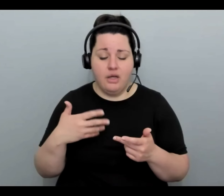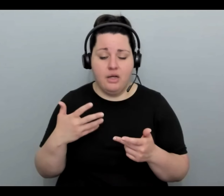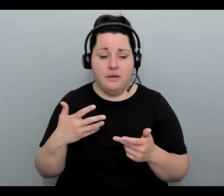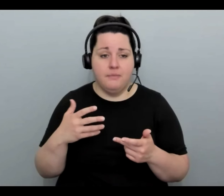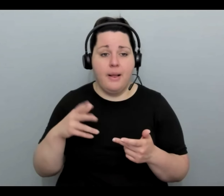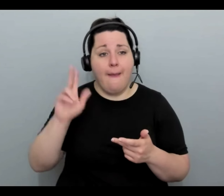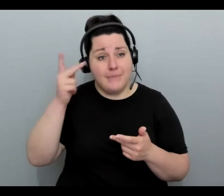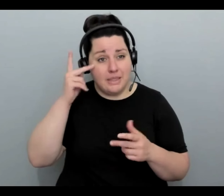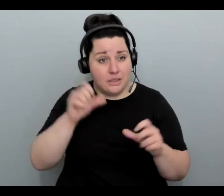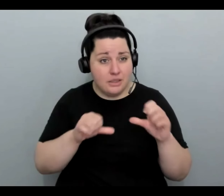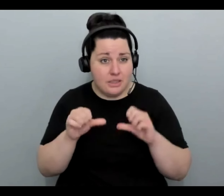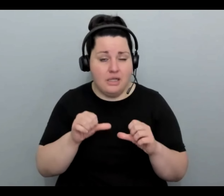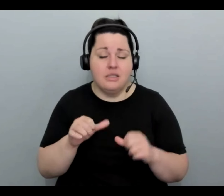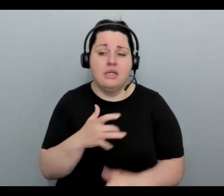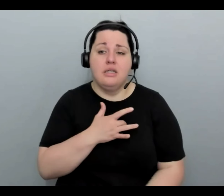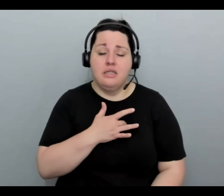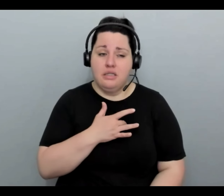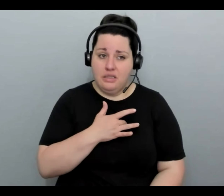political science, they typically